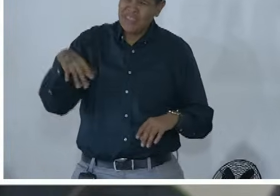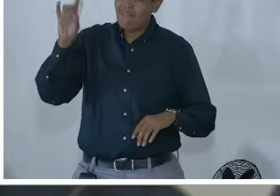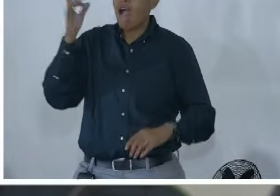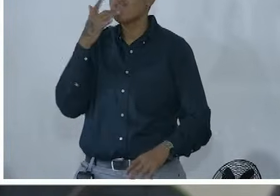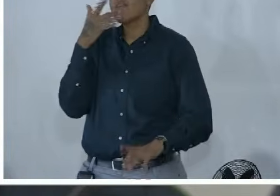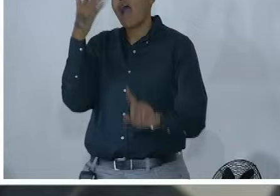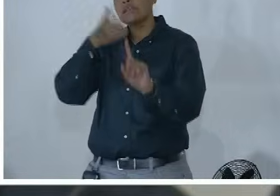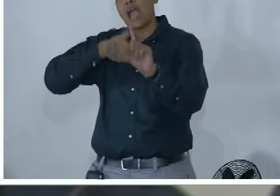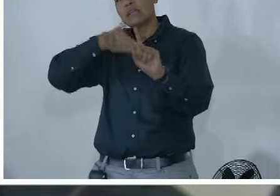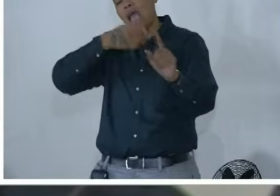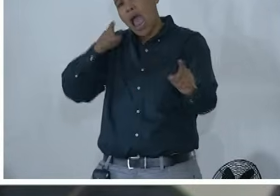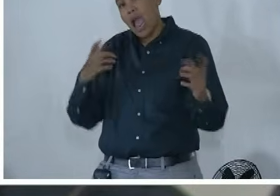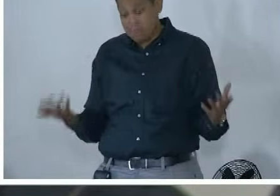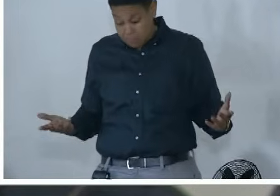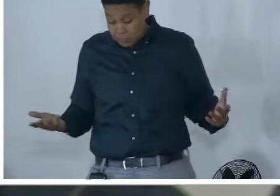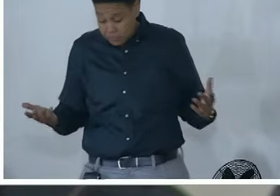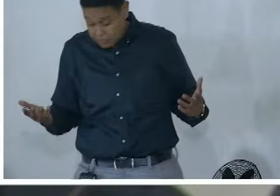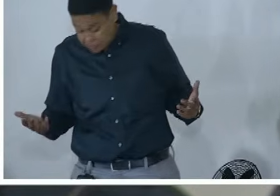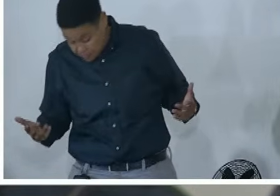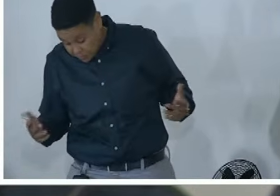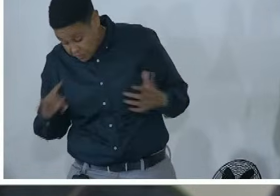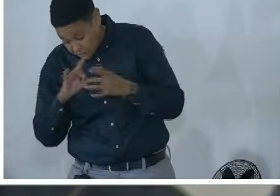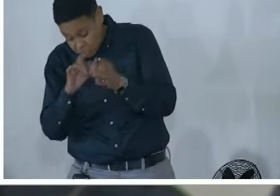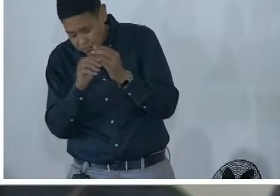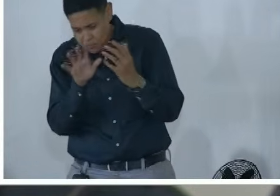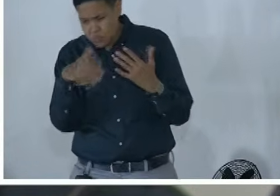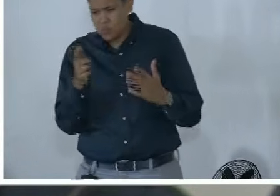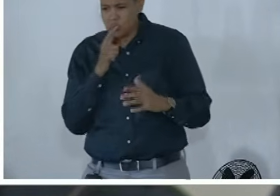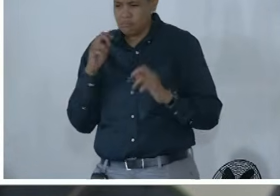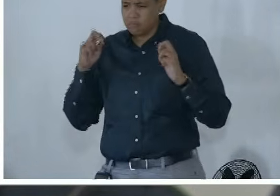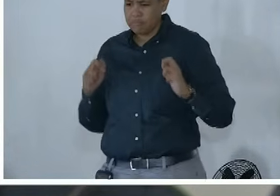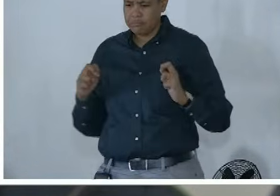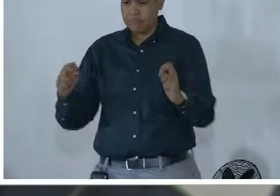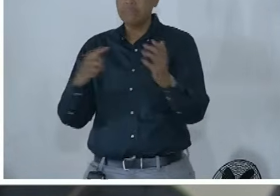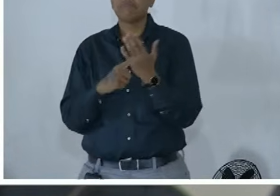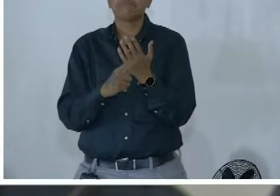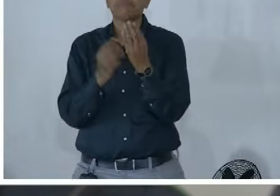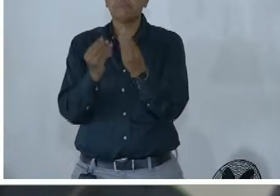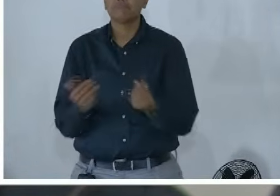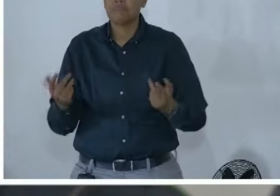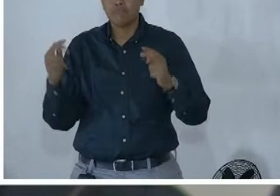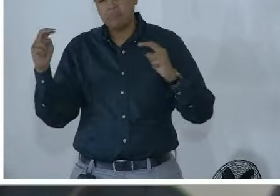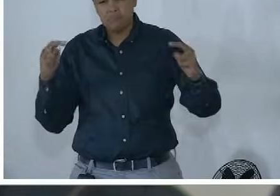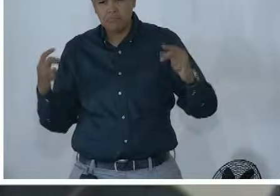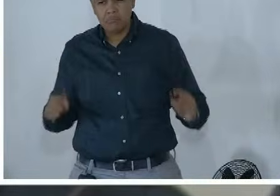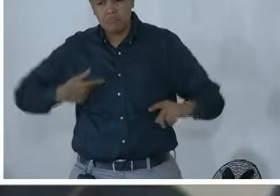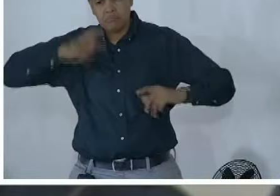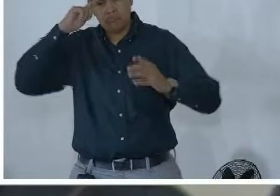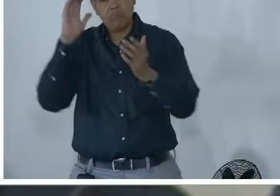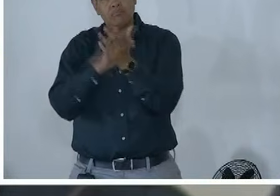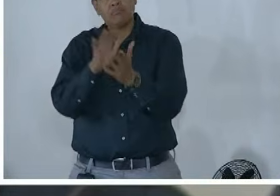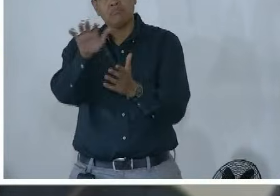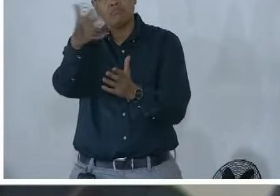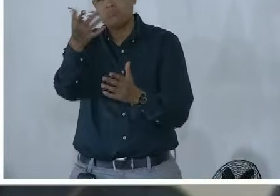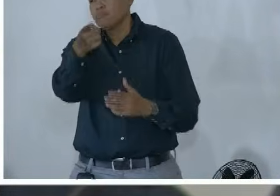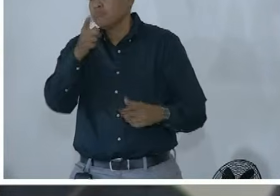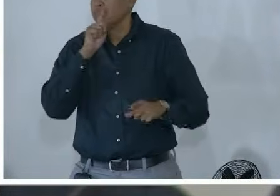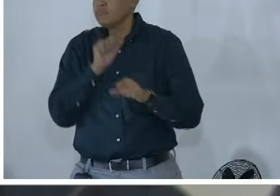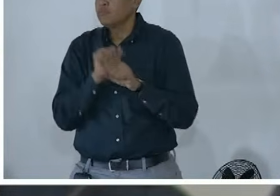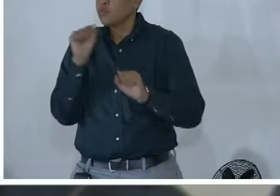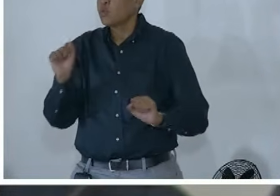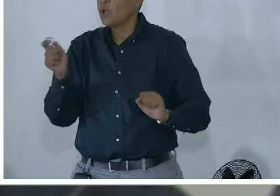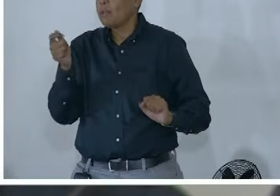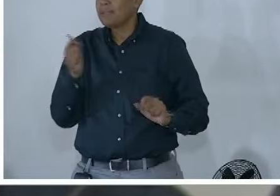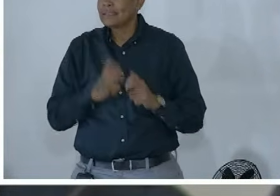favor. In respect of mediation, I believe that it could be a